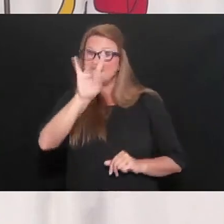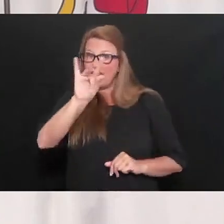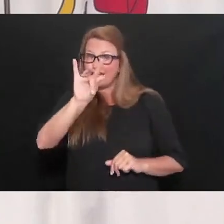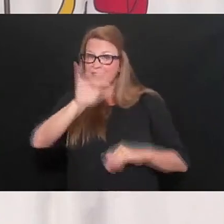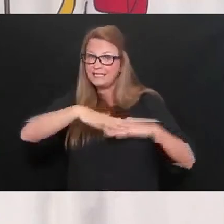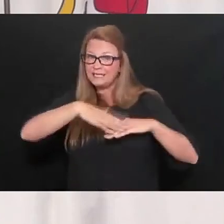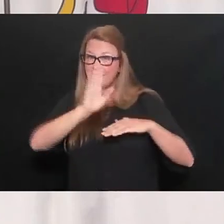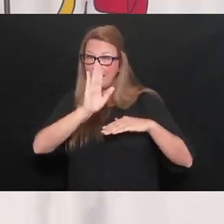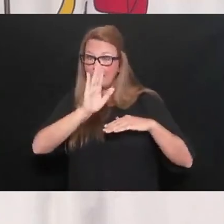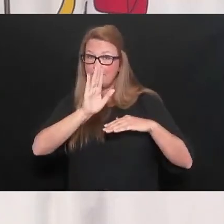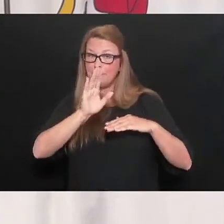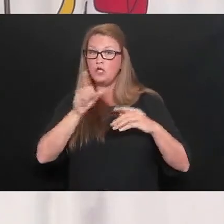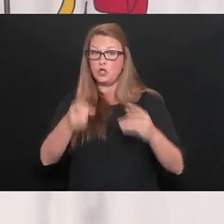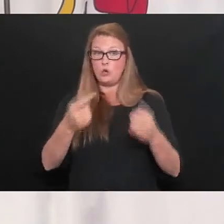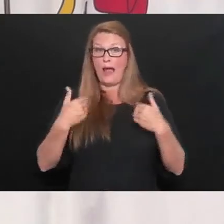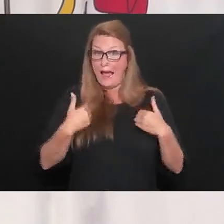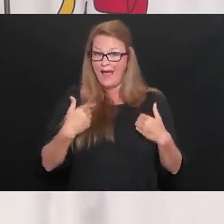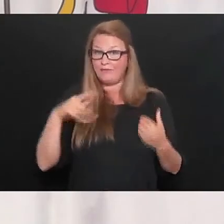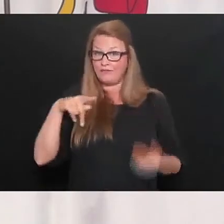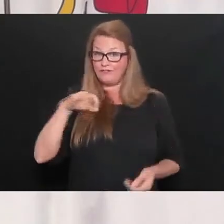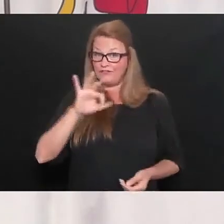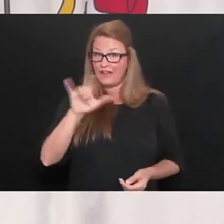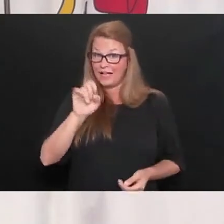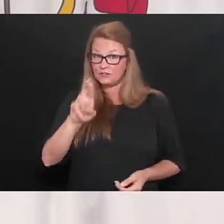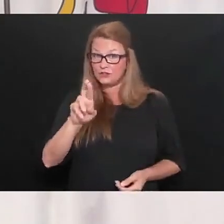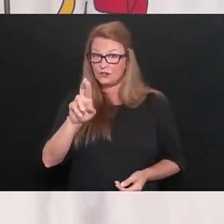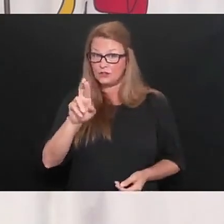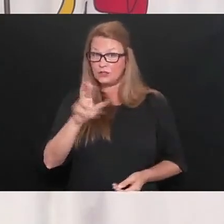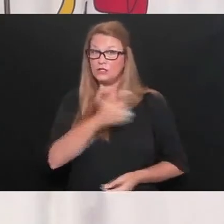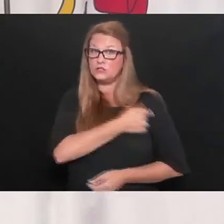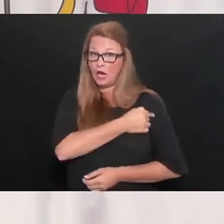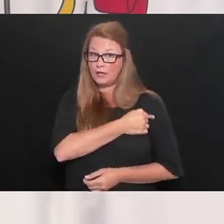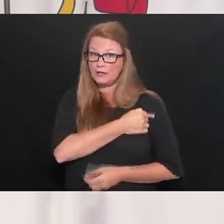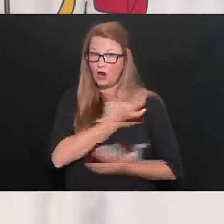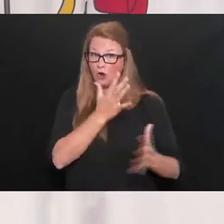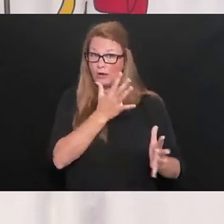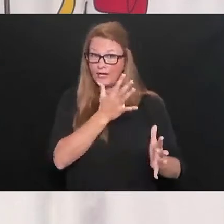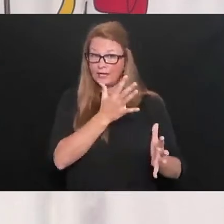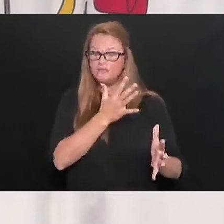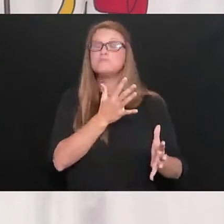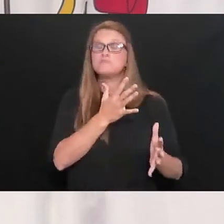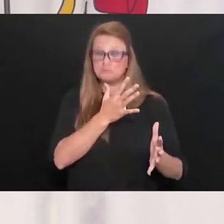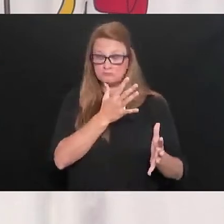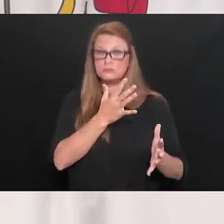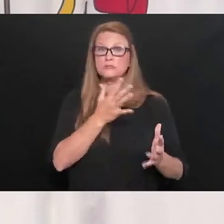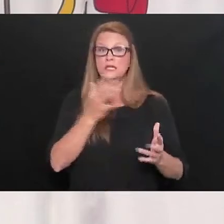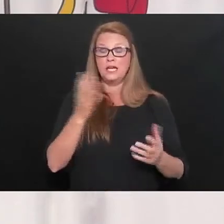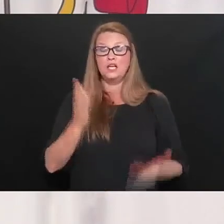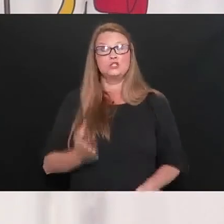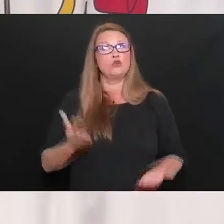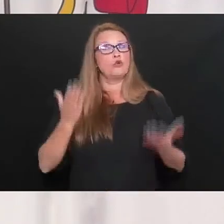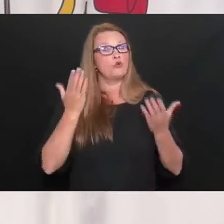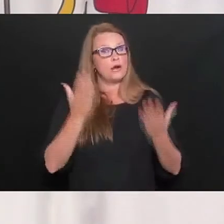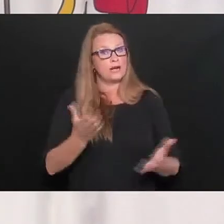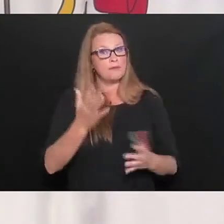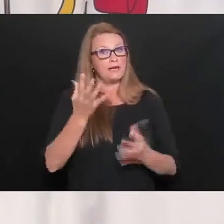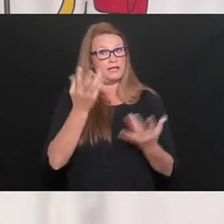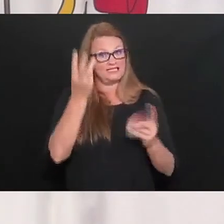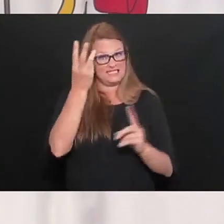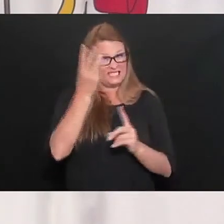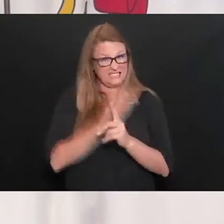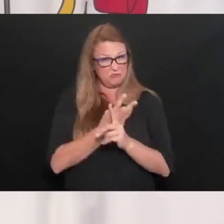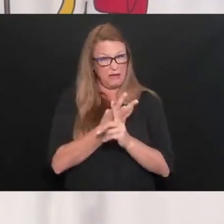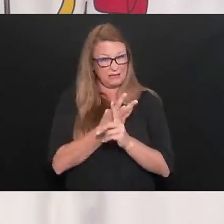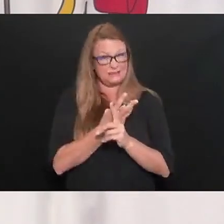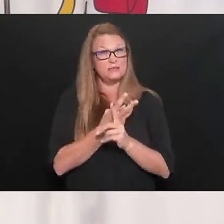vaccinated with Pfizer, it would be highly recommended, especially if you're 6 months out, to go get your booster